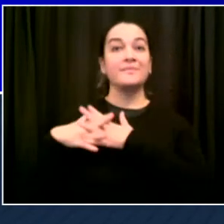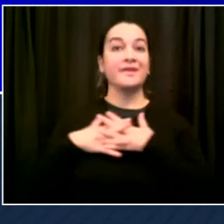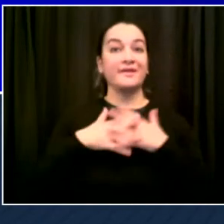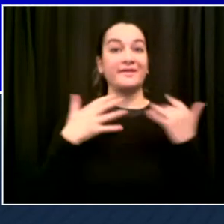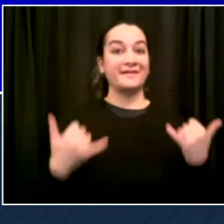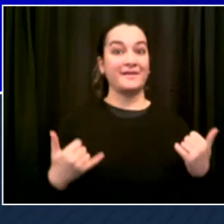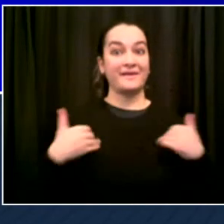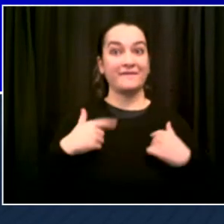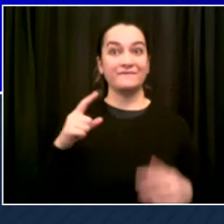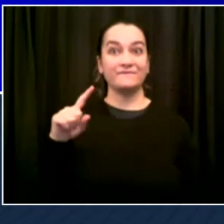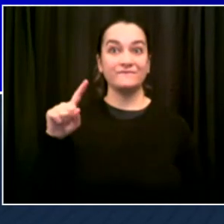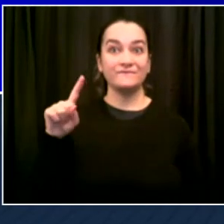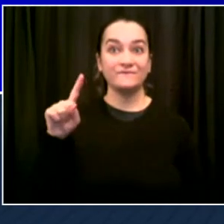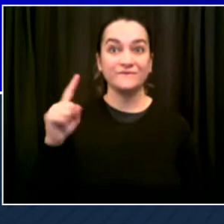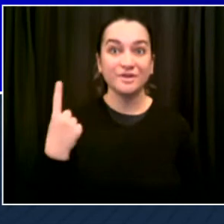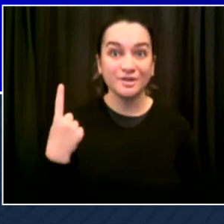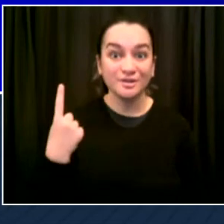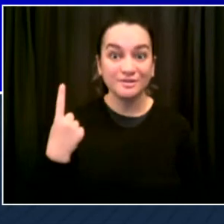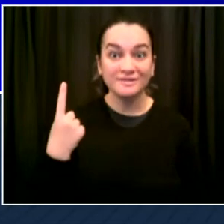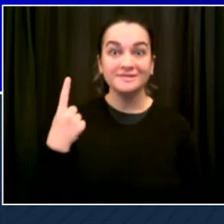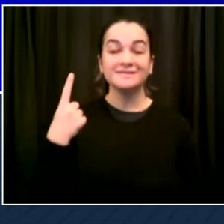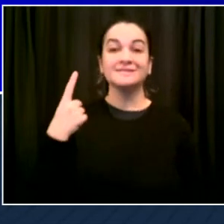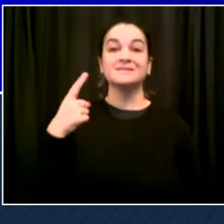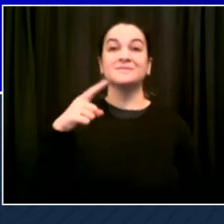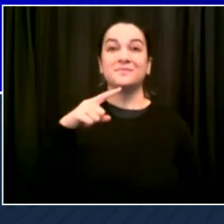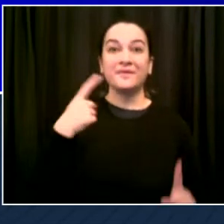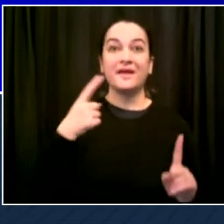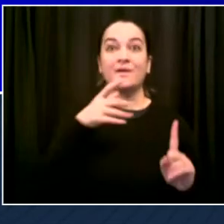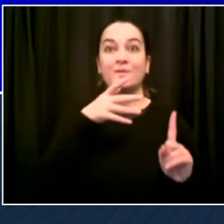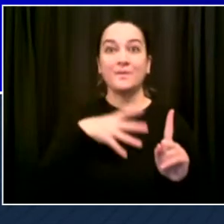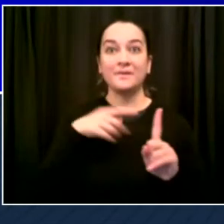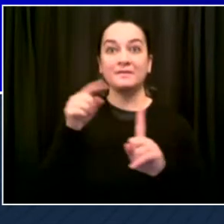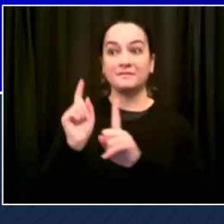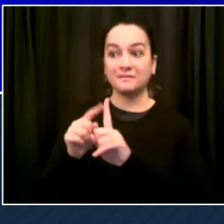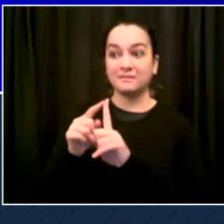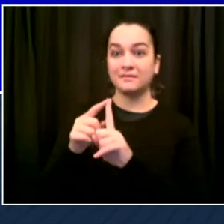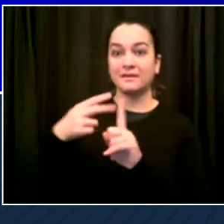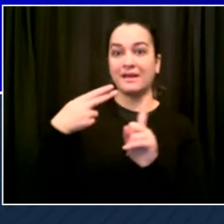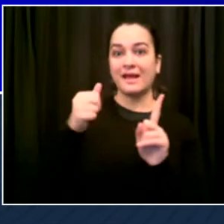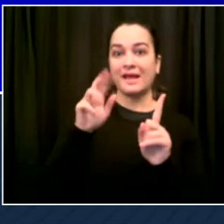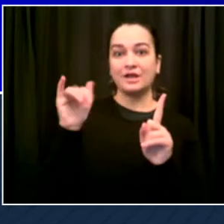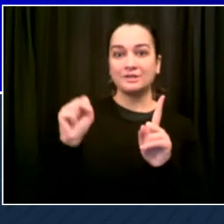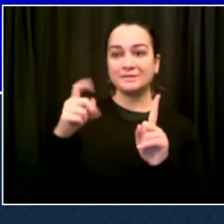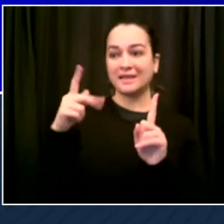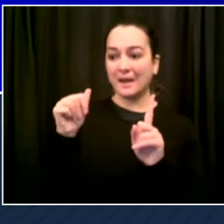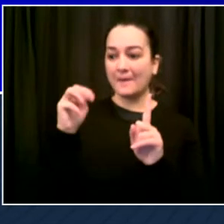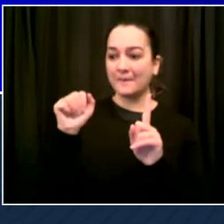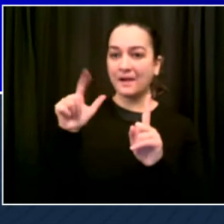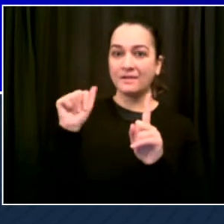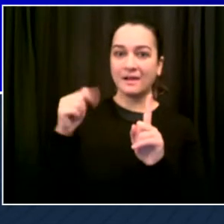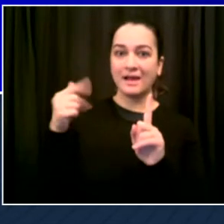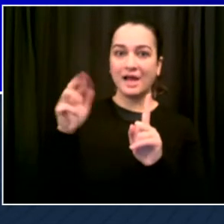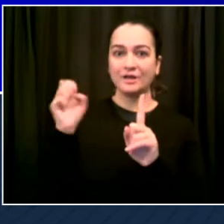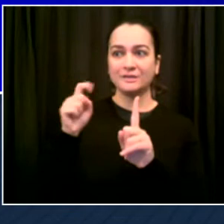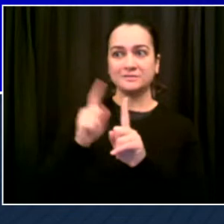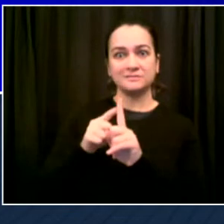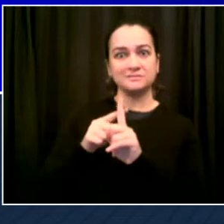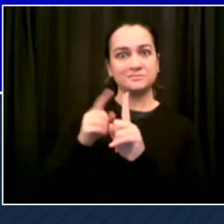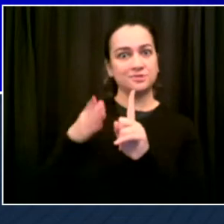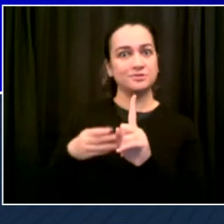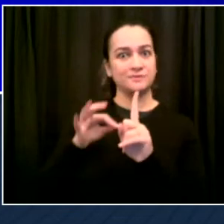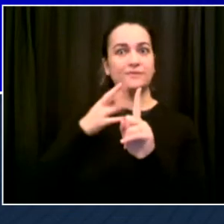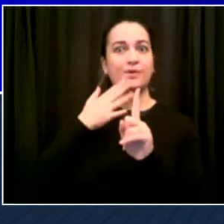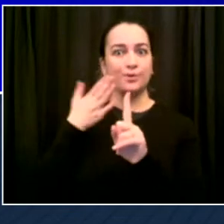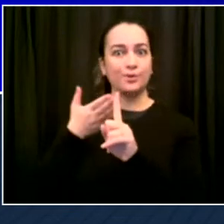of tremendous progress locally and nationally. So let's celebrate Black History Month. Let's remember, but let's be inspired to do a lot more right